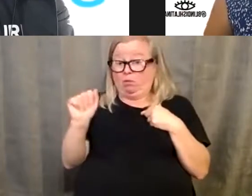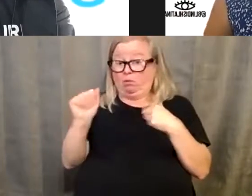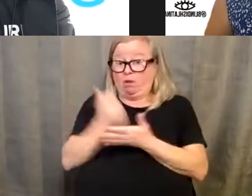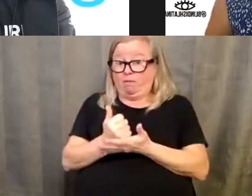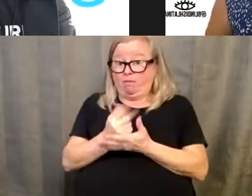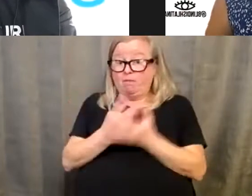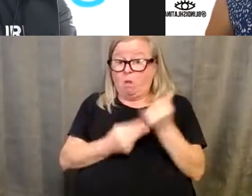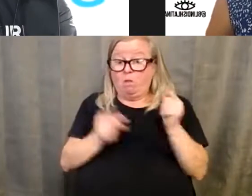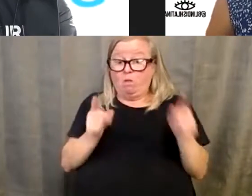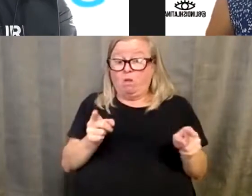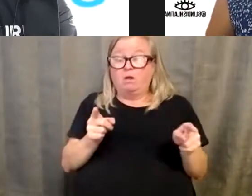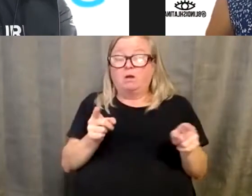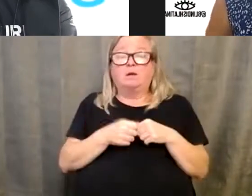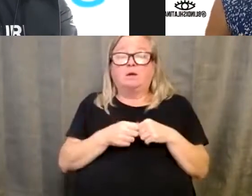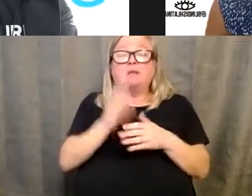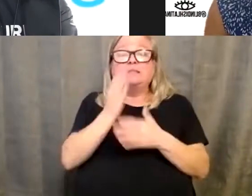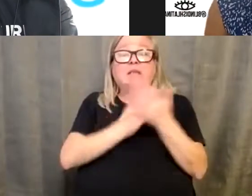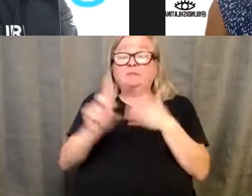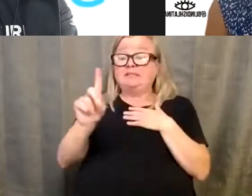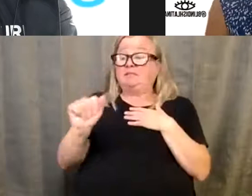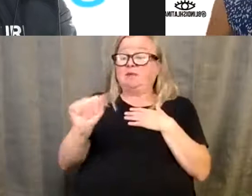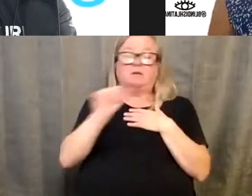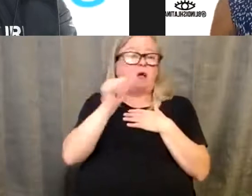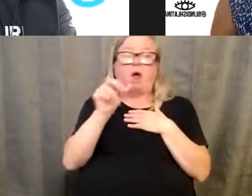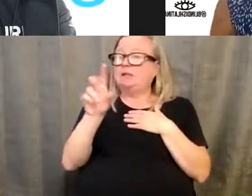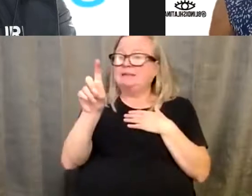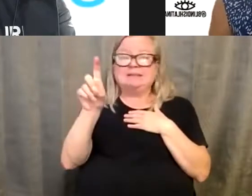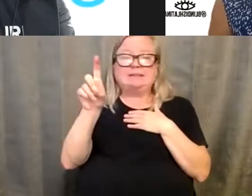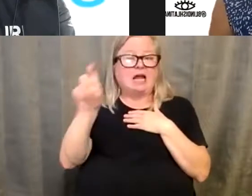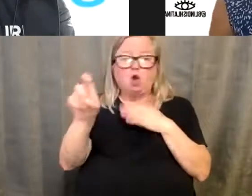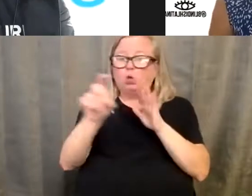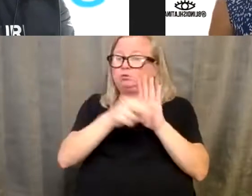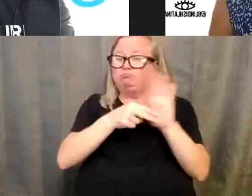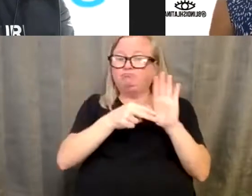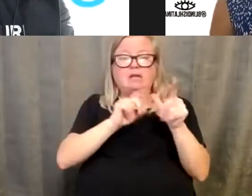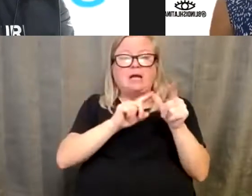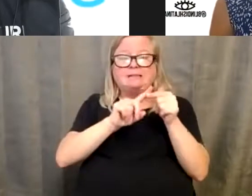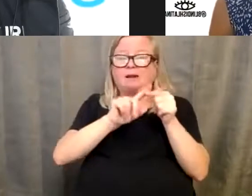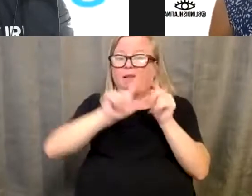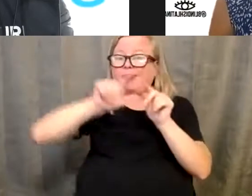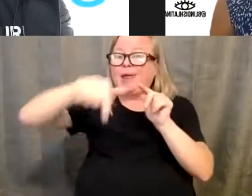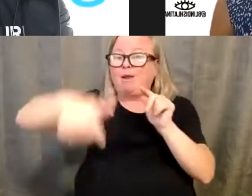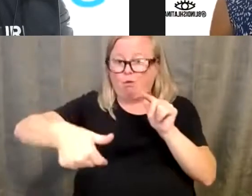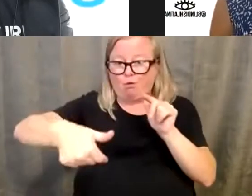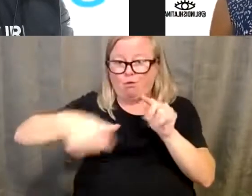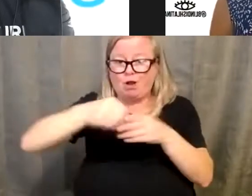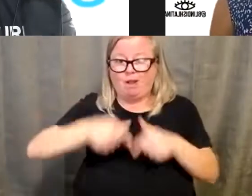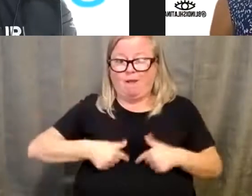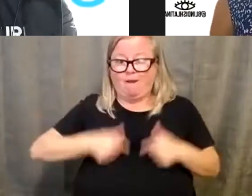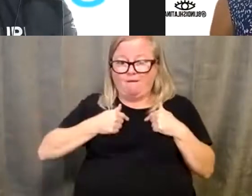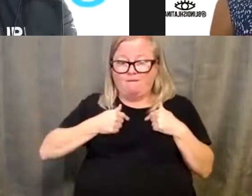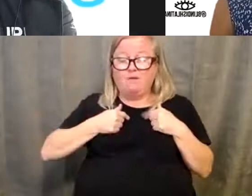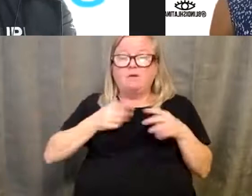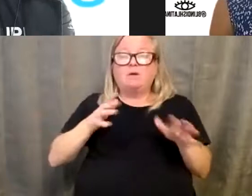Remember that some disabilities are not diagnosed until later. And people don't find out, for